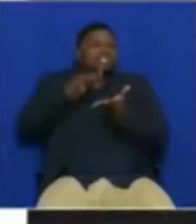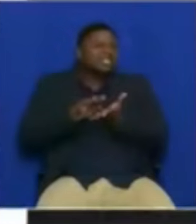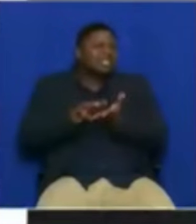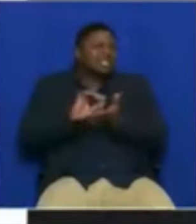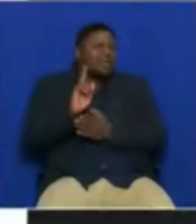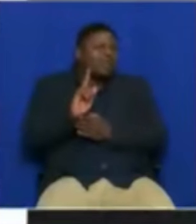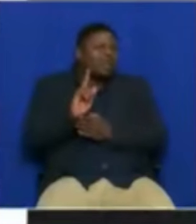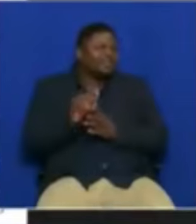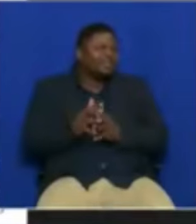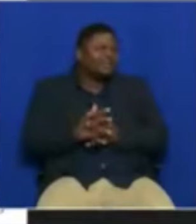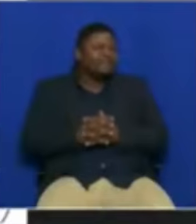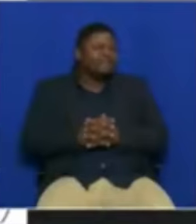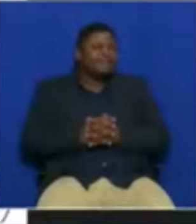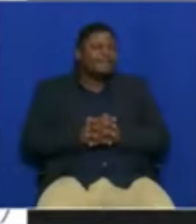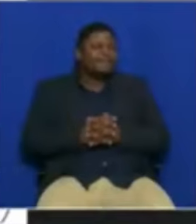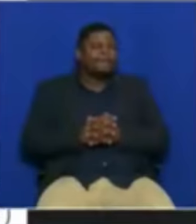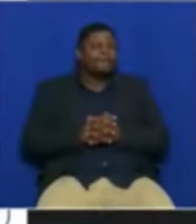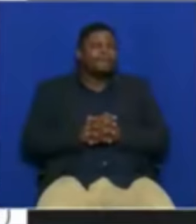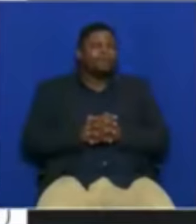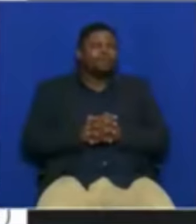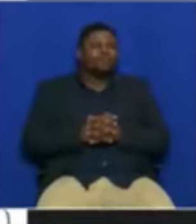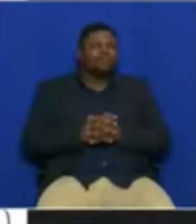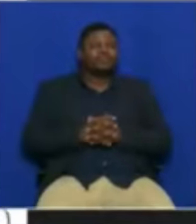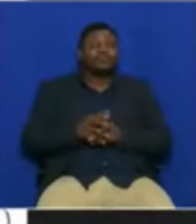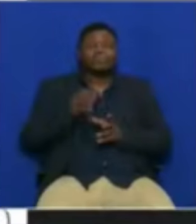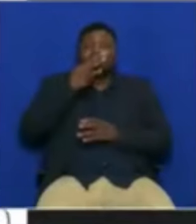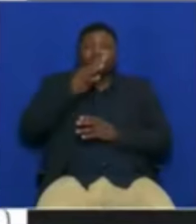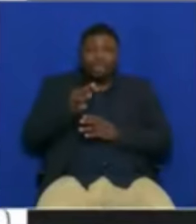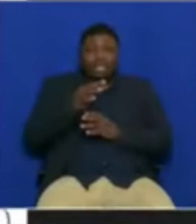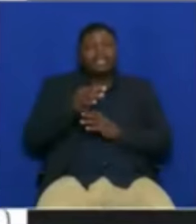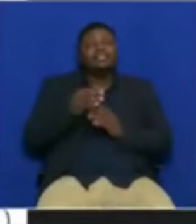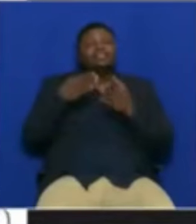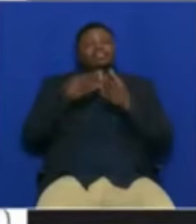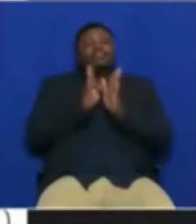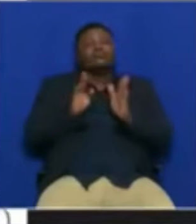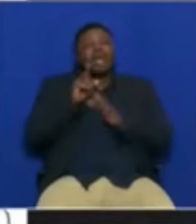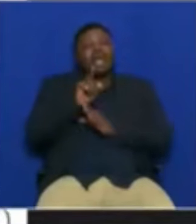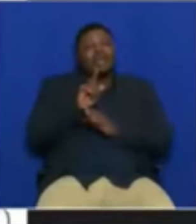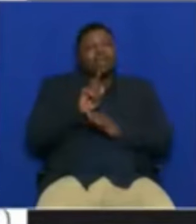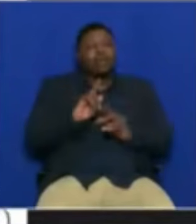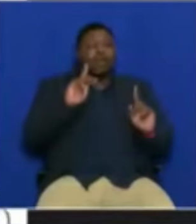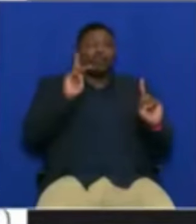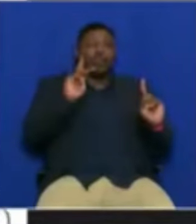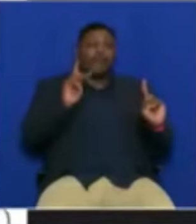General Kumalo had a choice of 6 other major general Khans within...